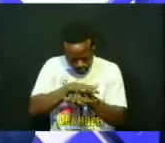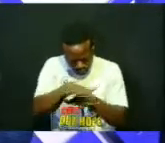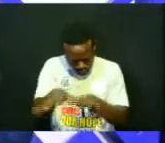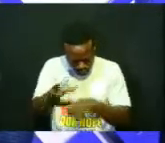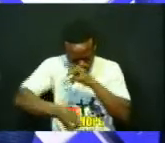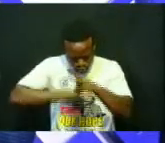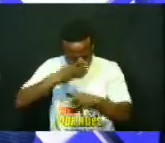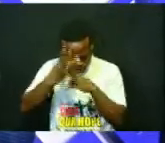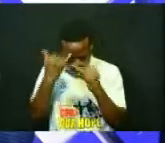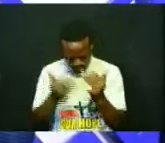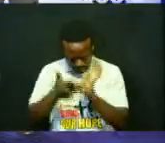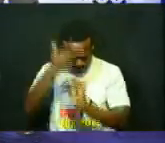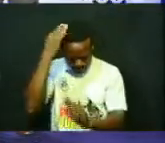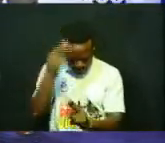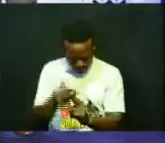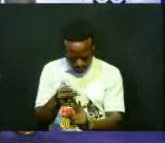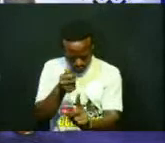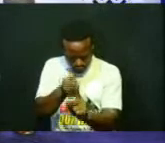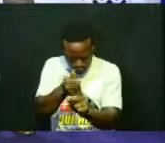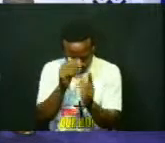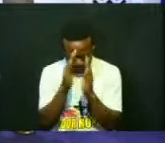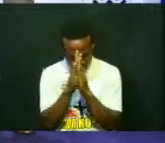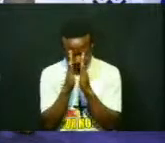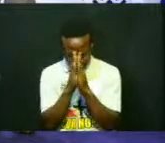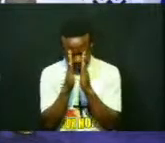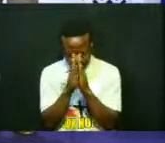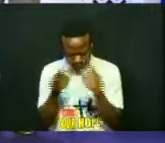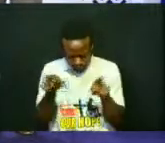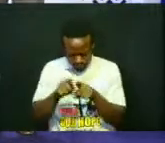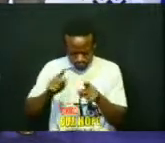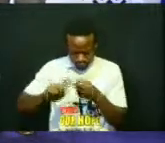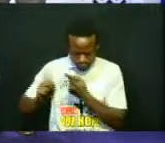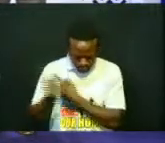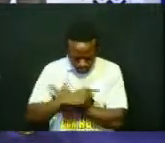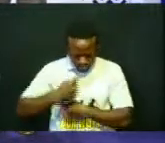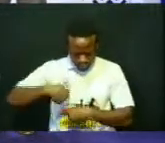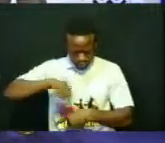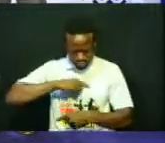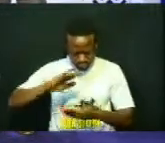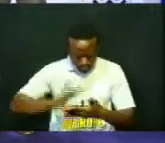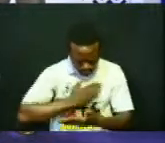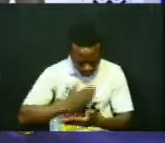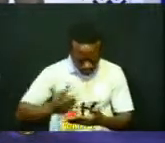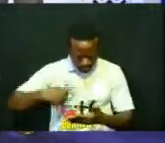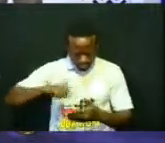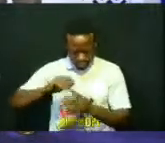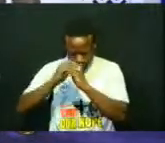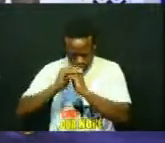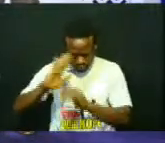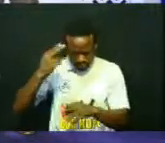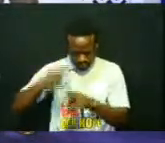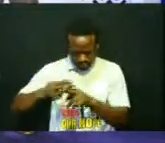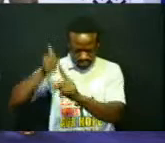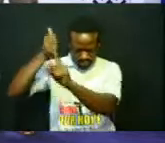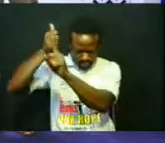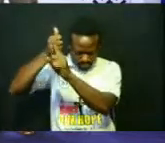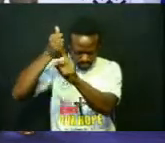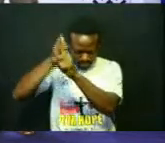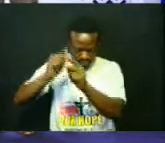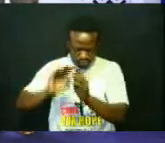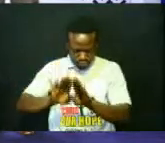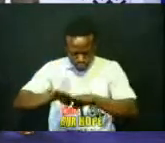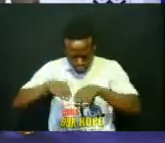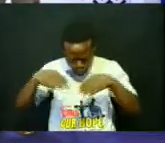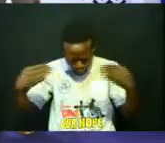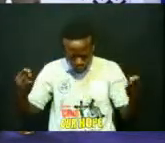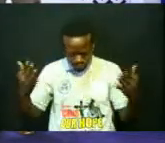in the name of Jesus. Let our singing, our worship, Lord, kadume katola basataya. Makabre doboko